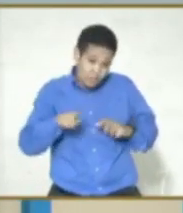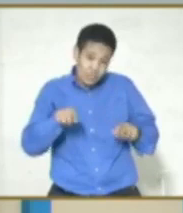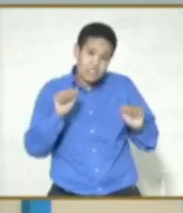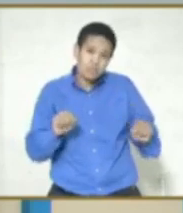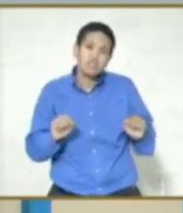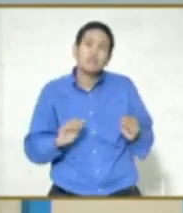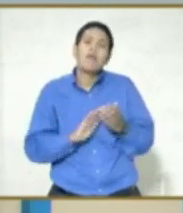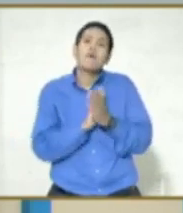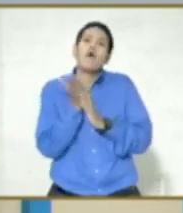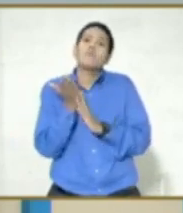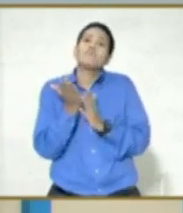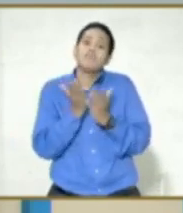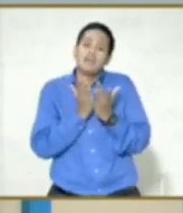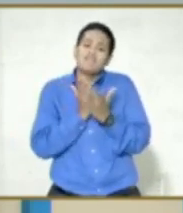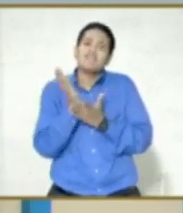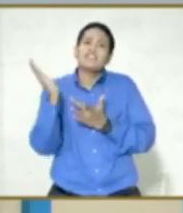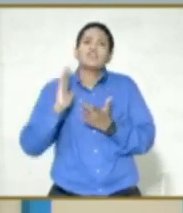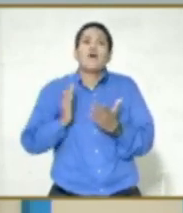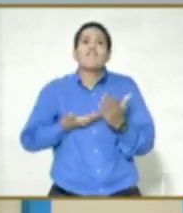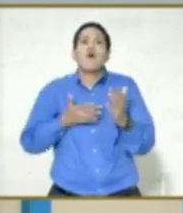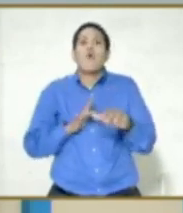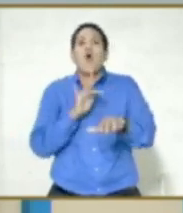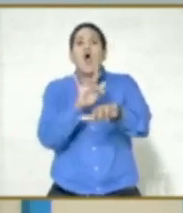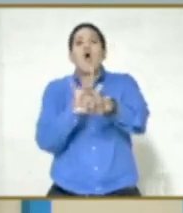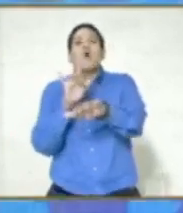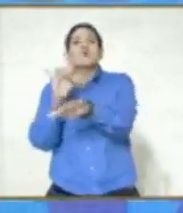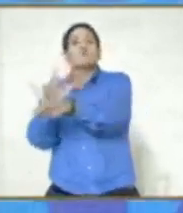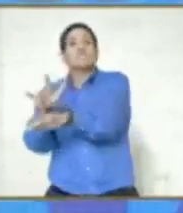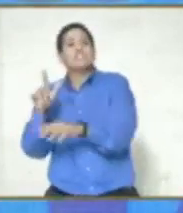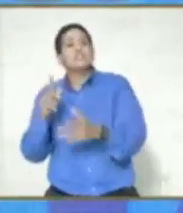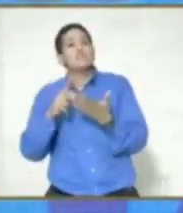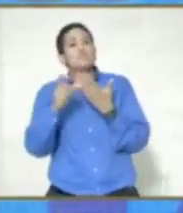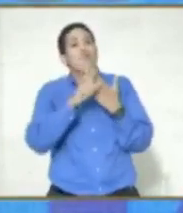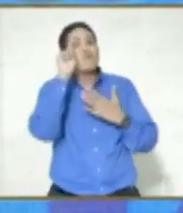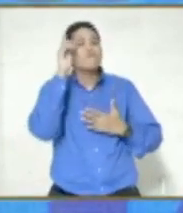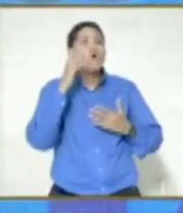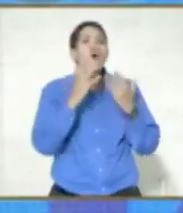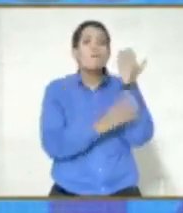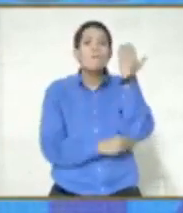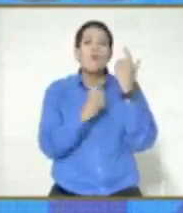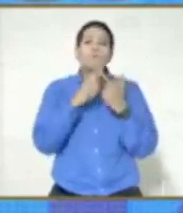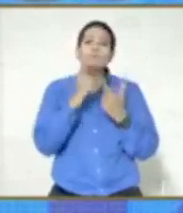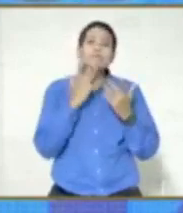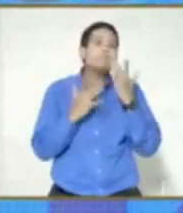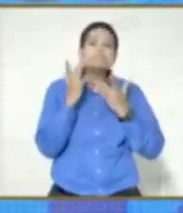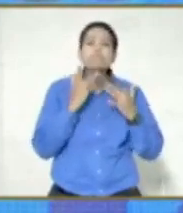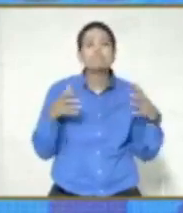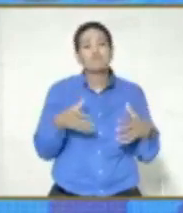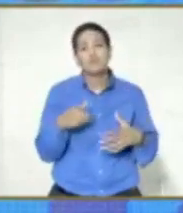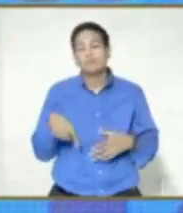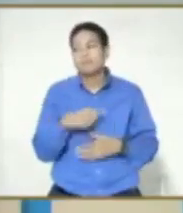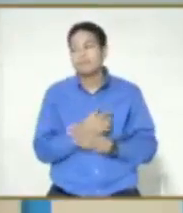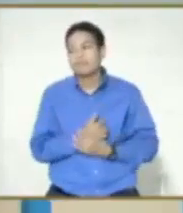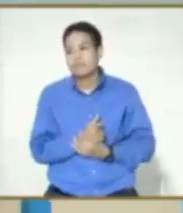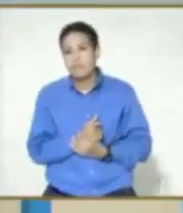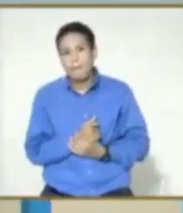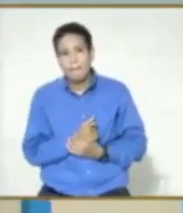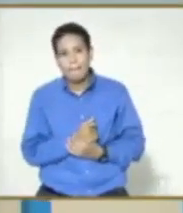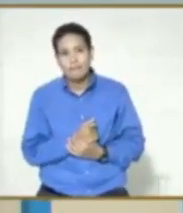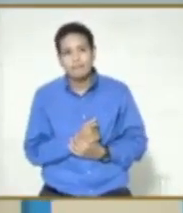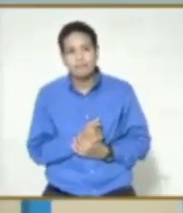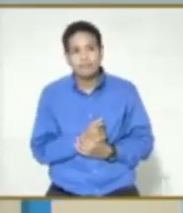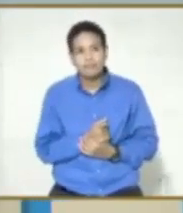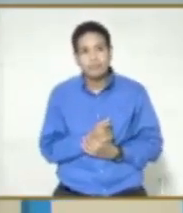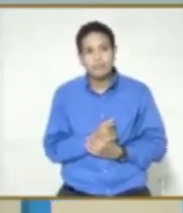feature of our outreach program for the poor and destitute. Mayors, if I may, Minister,